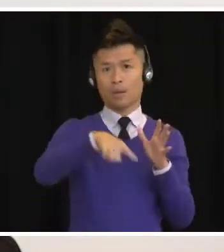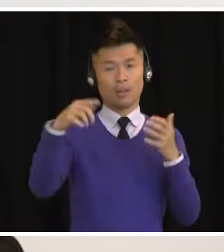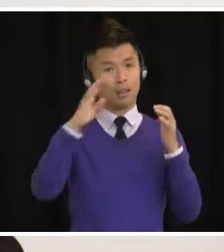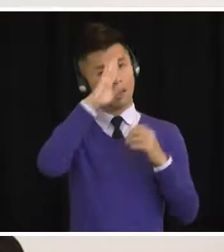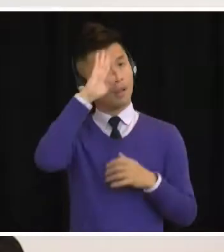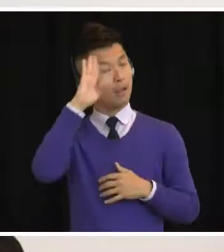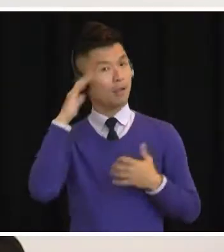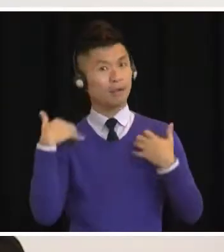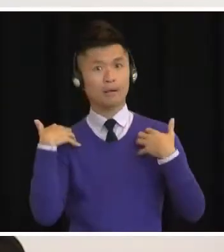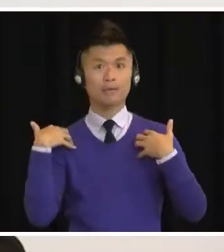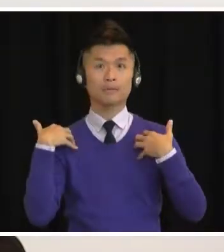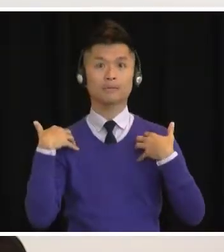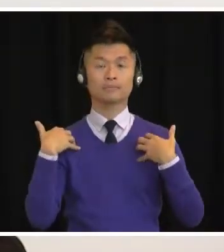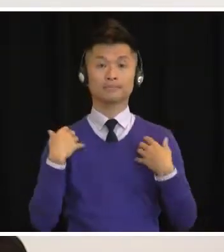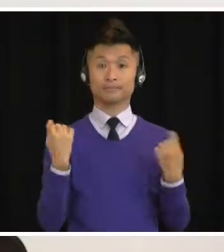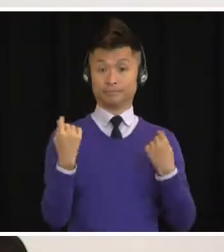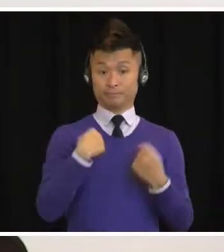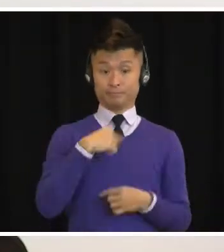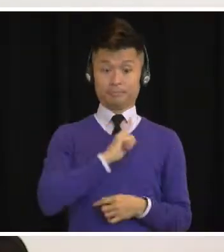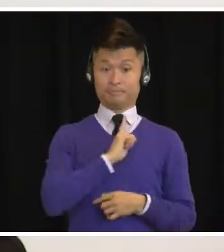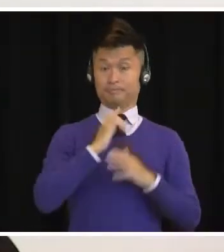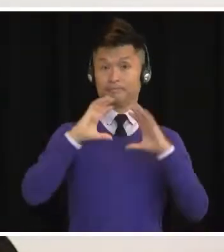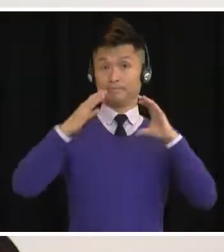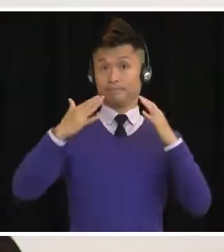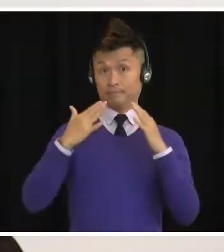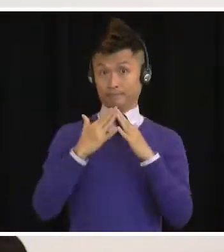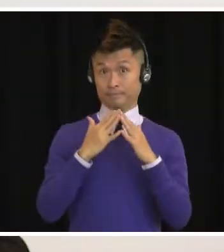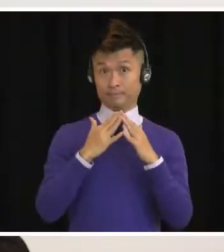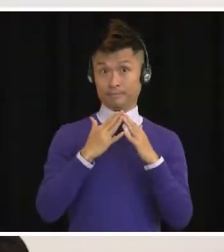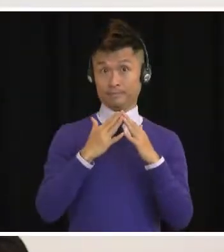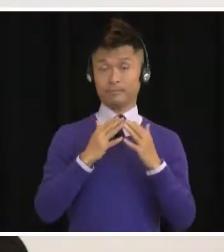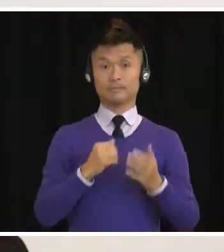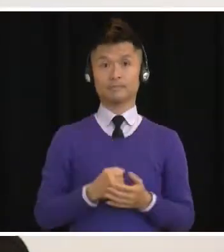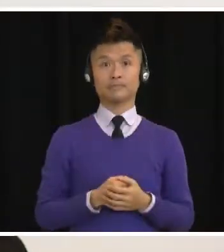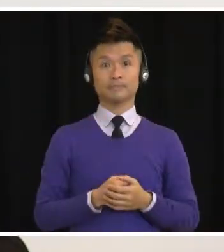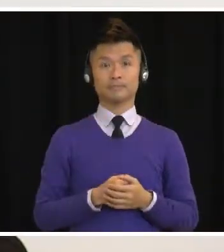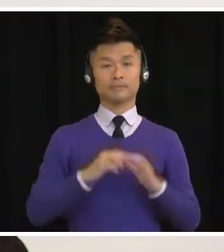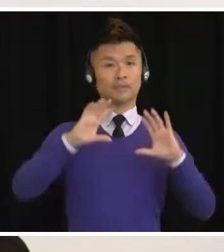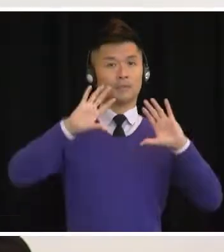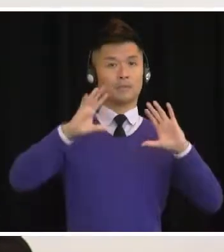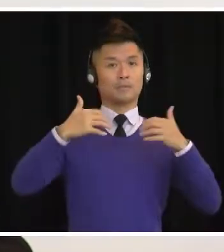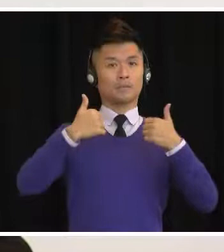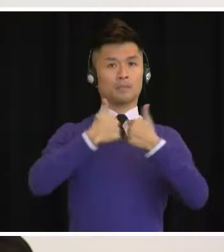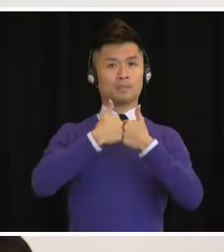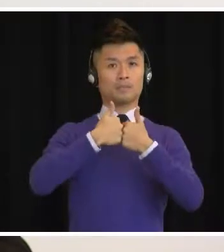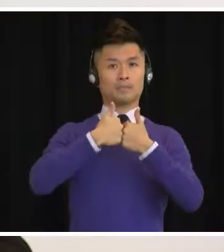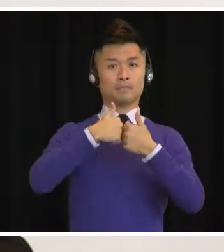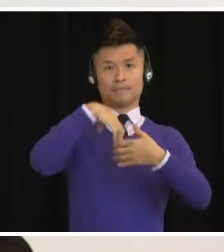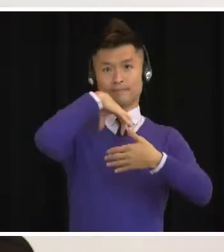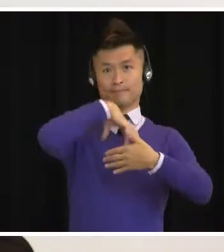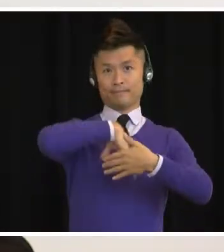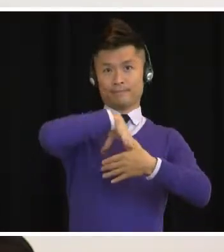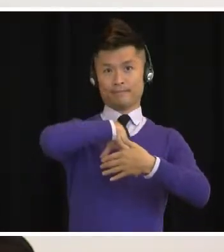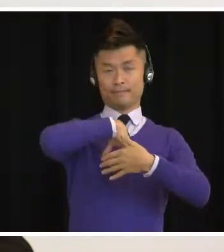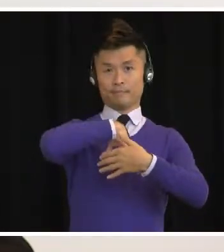in the legislature, in parliament, a special committee for children,